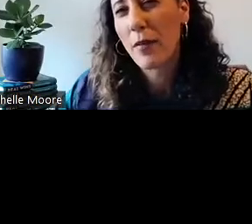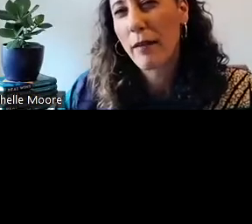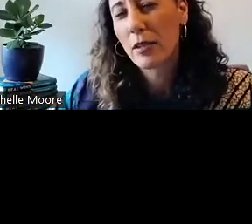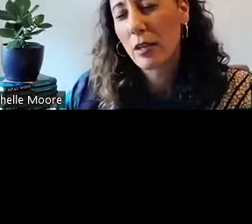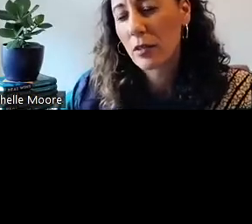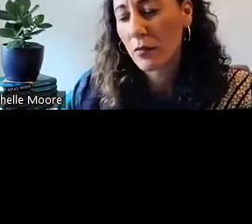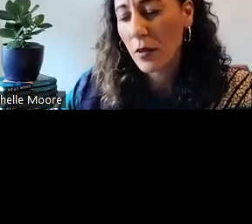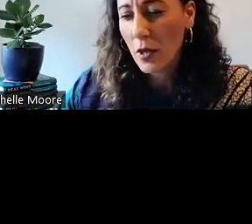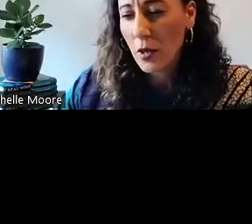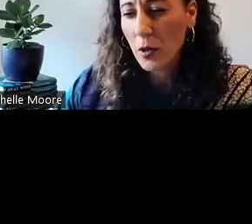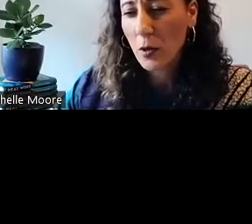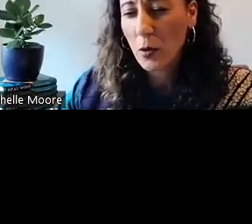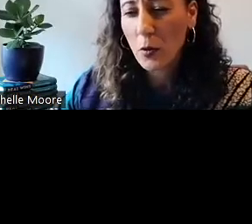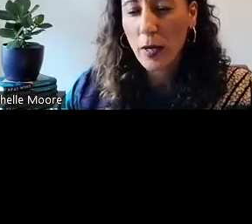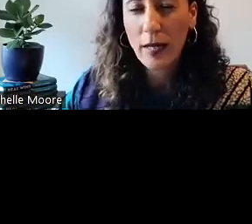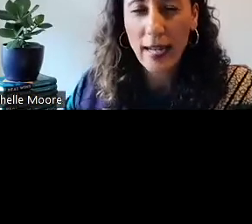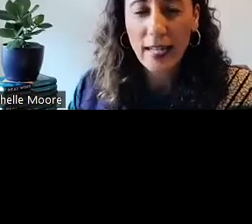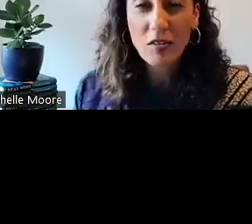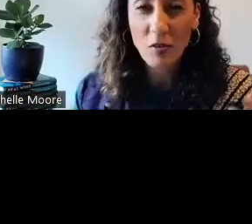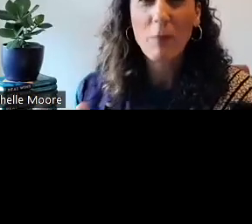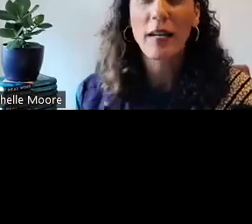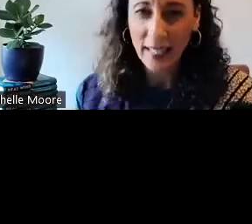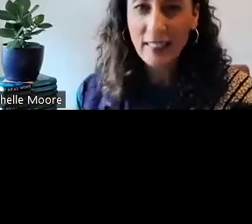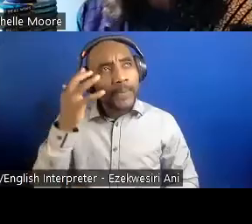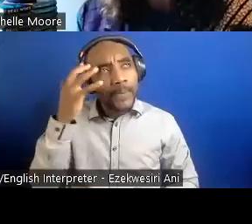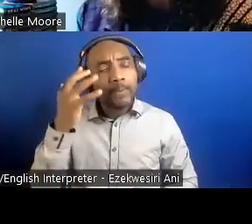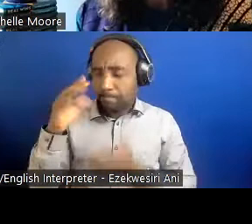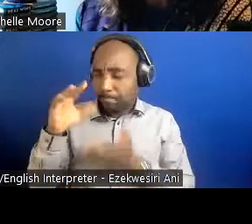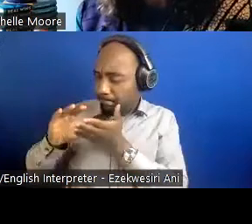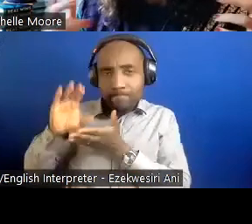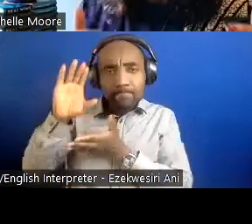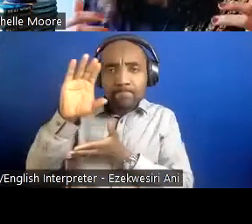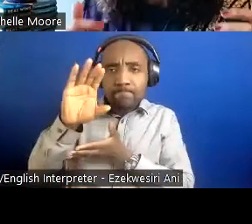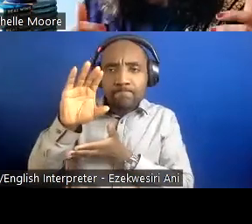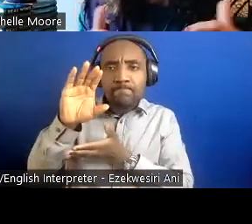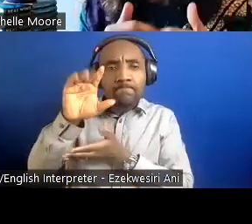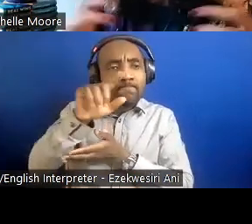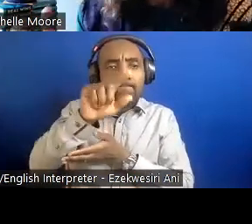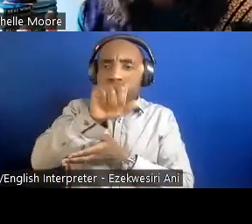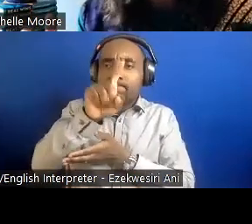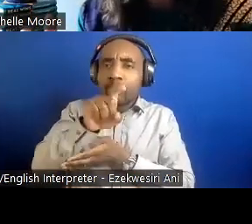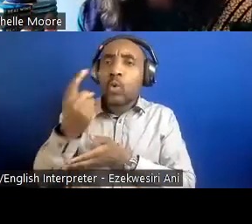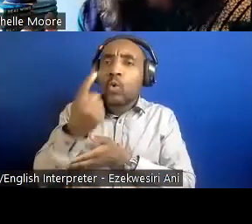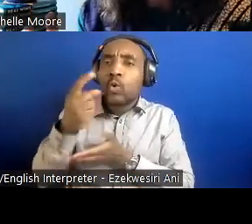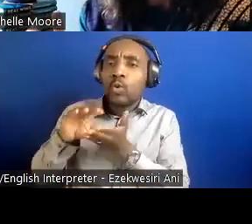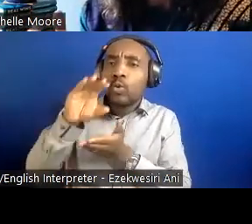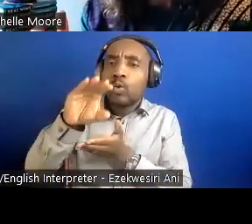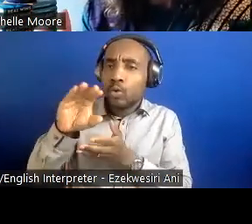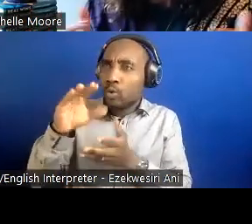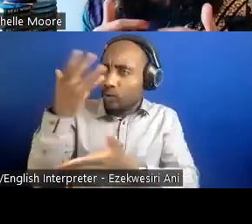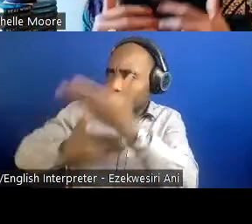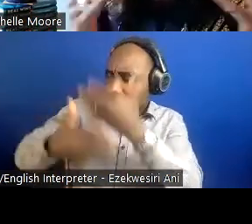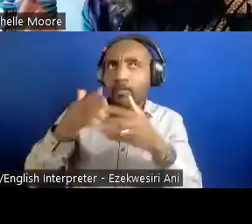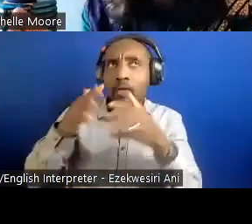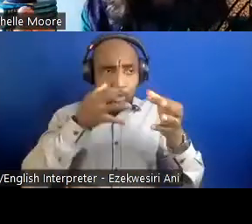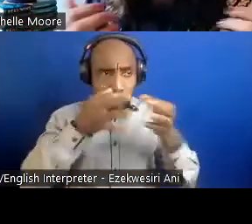about there in terms of who gets the money. If we think about the strategy and the context of what you've provided for us